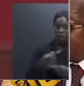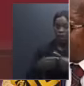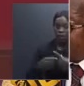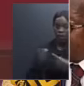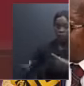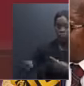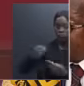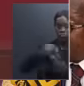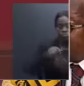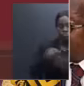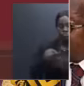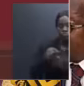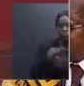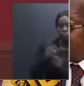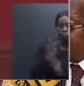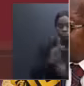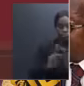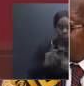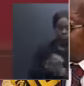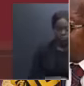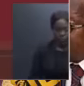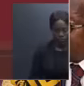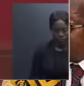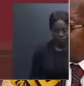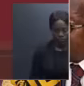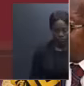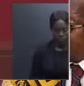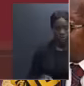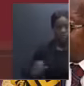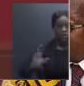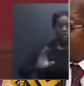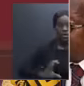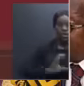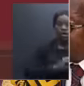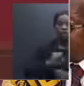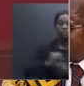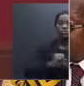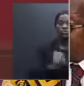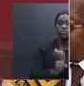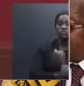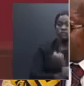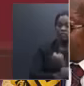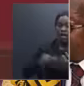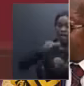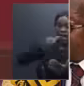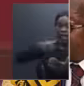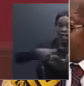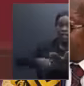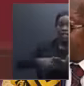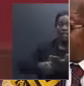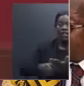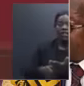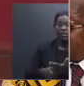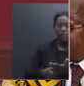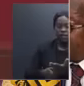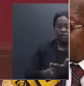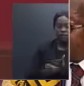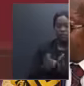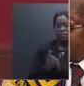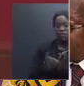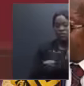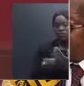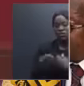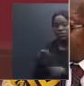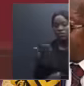appointments. The Council of State has, by letter dated 15 July